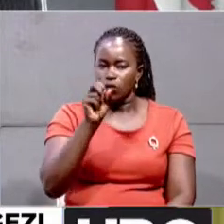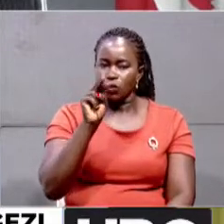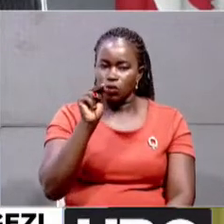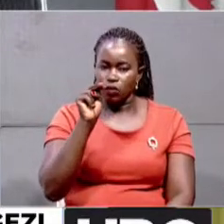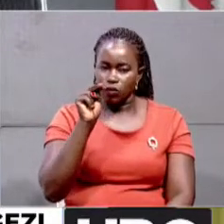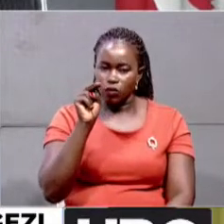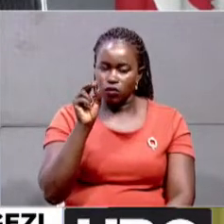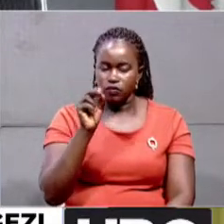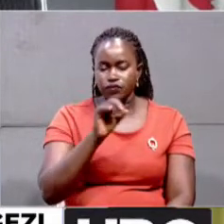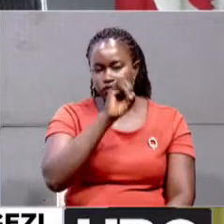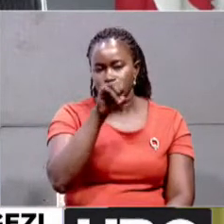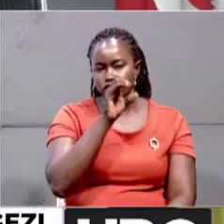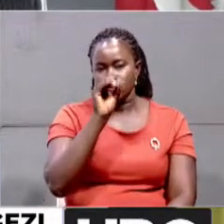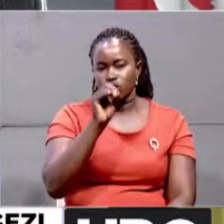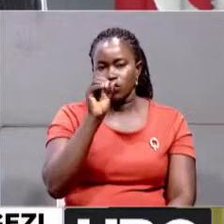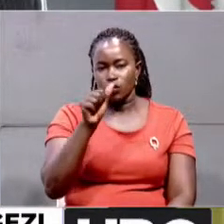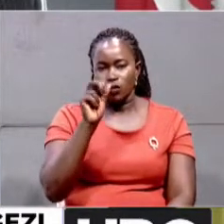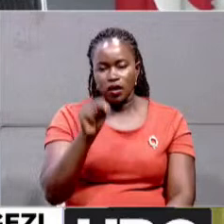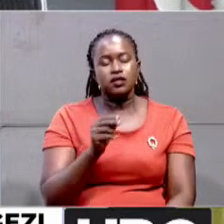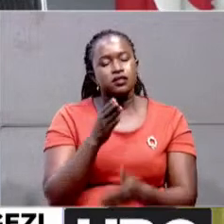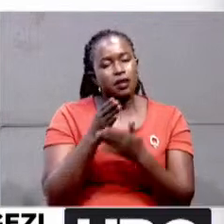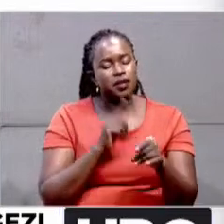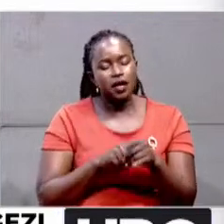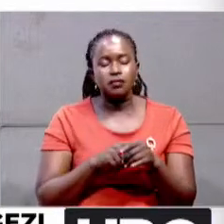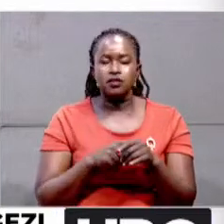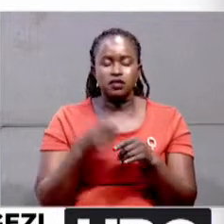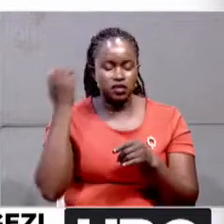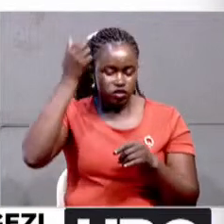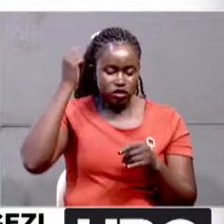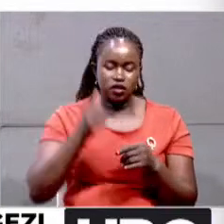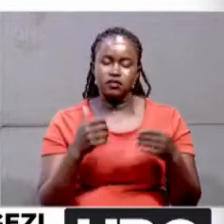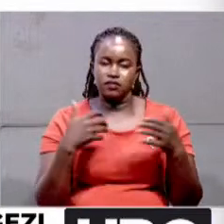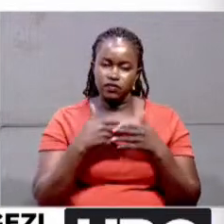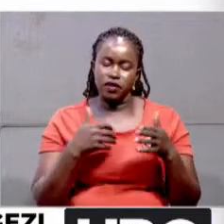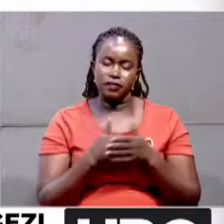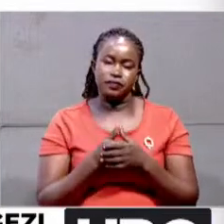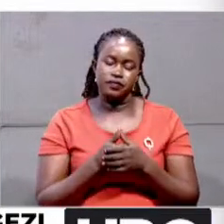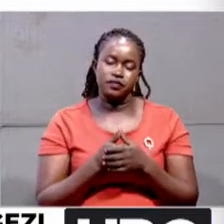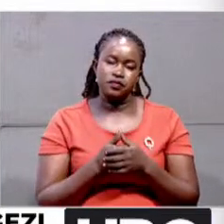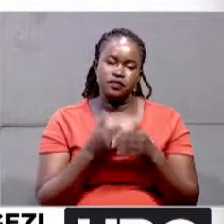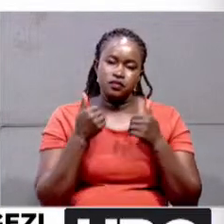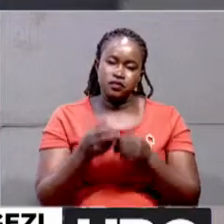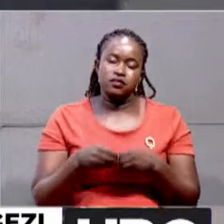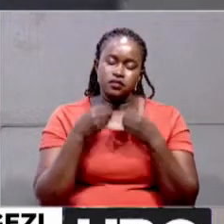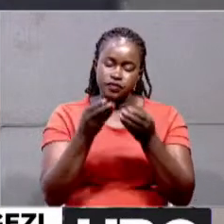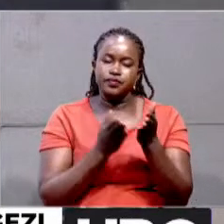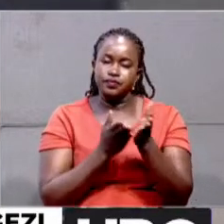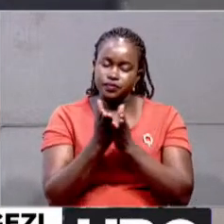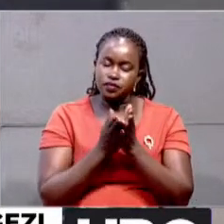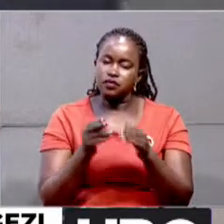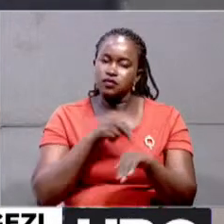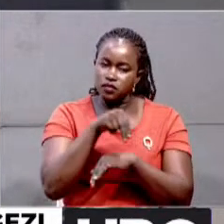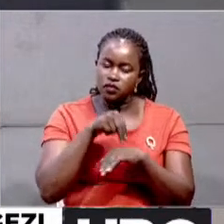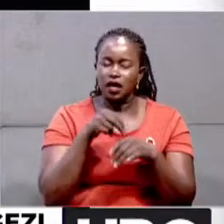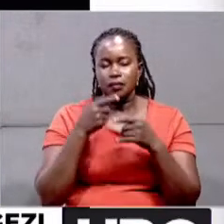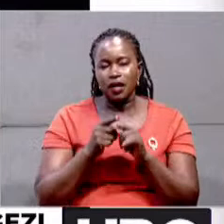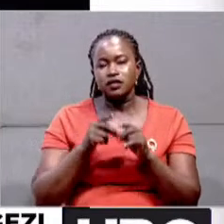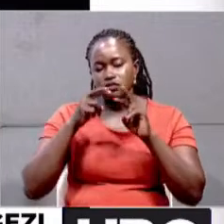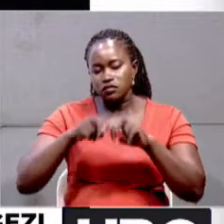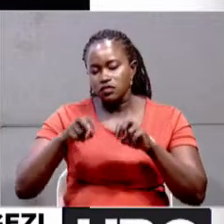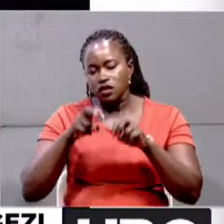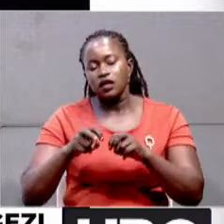that stopped. The prosecutors get scared. Despite her rendered services to the nation, unconcluded investigations into her